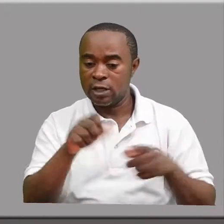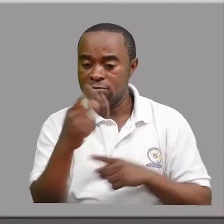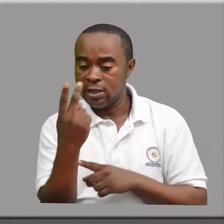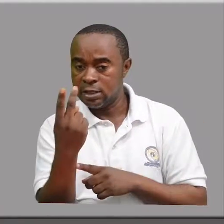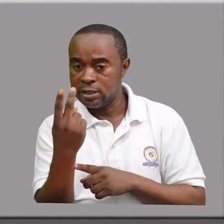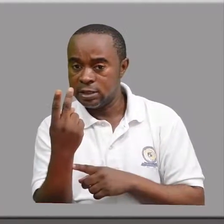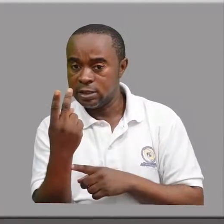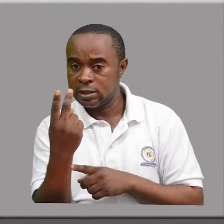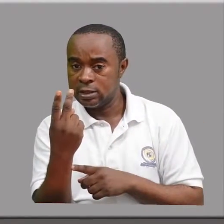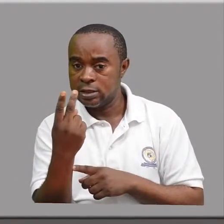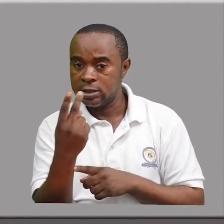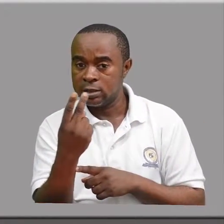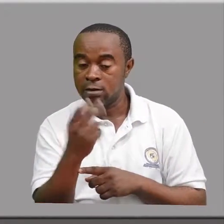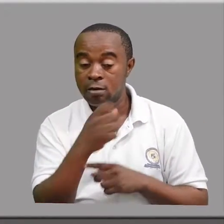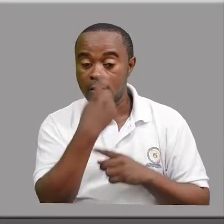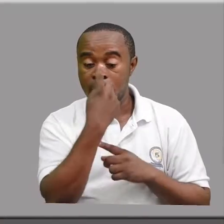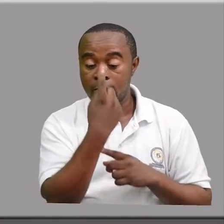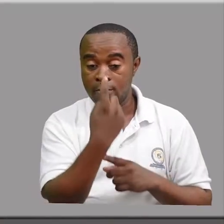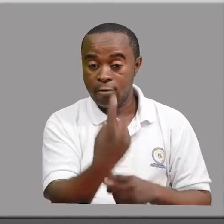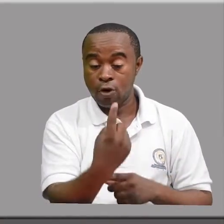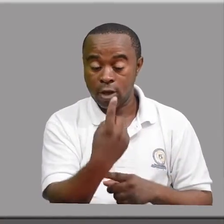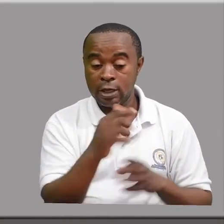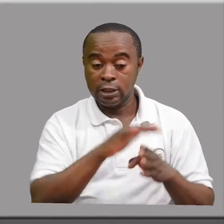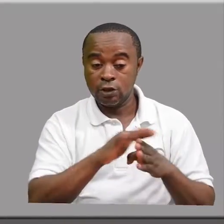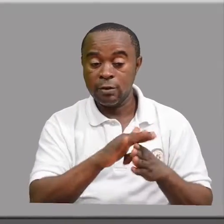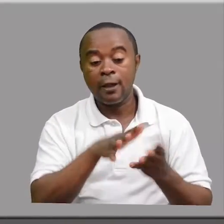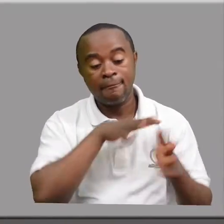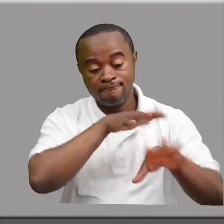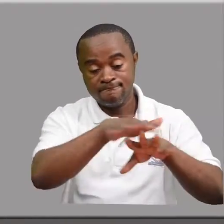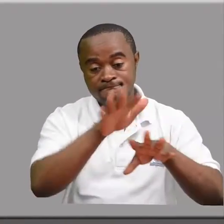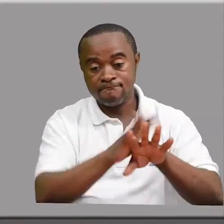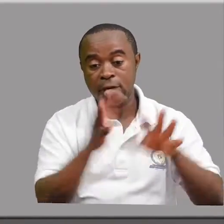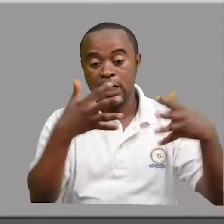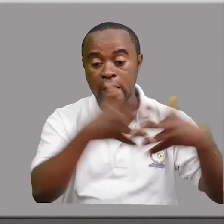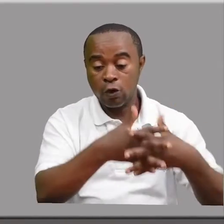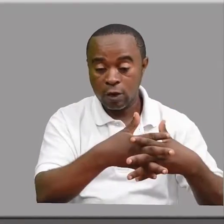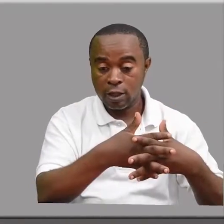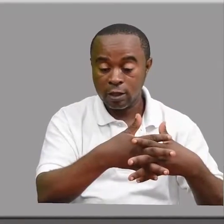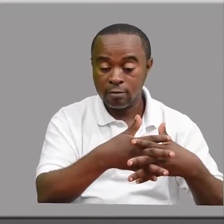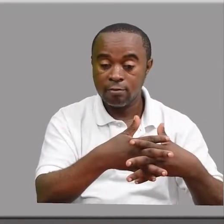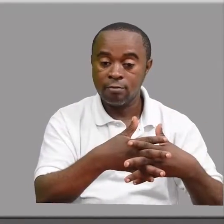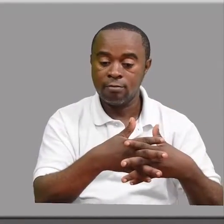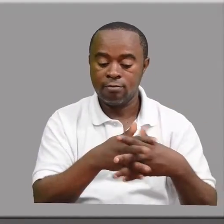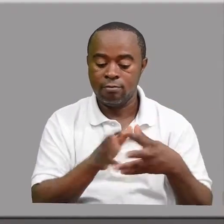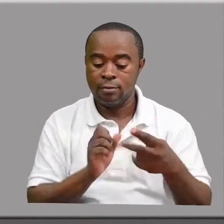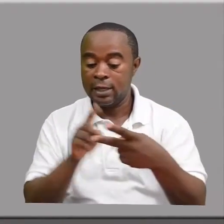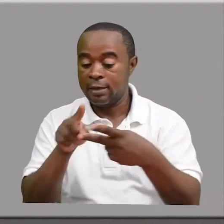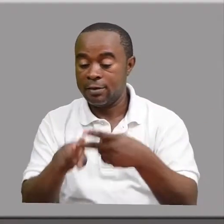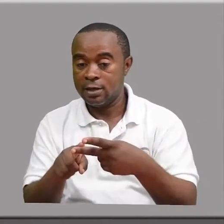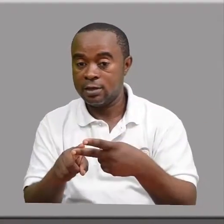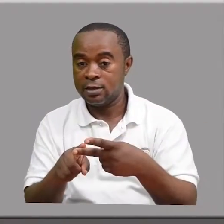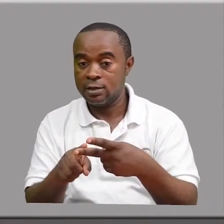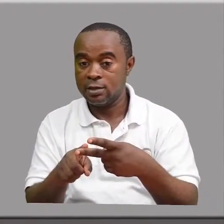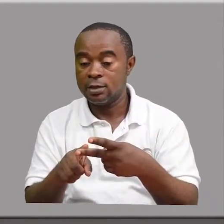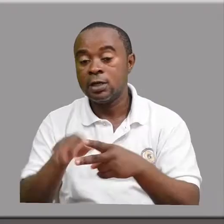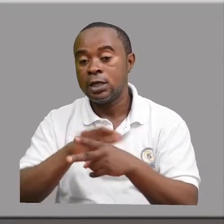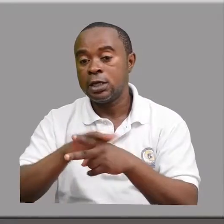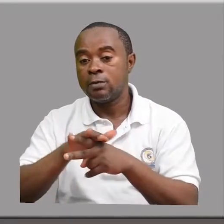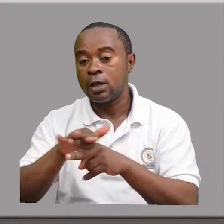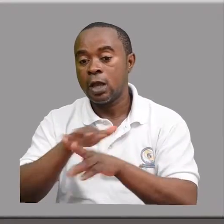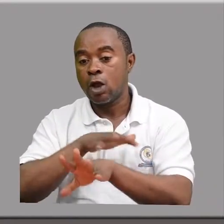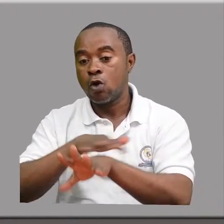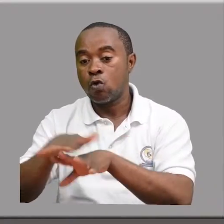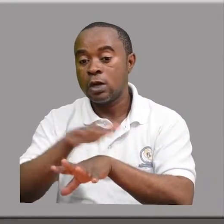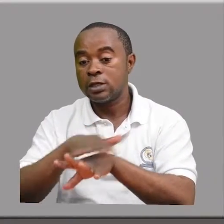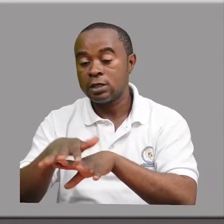are reserved. One is used to define the network, and the second one is used to define